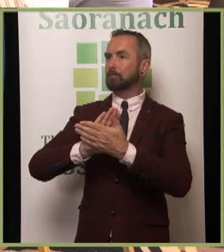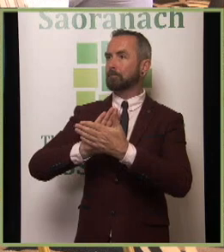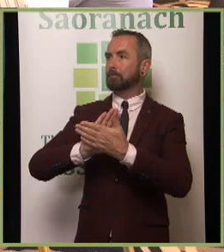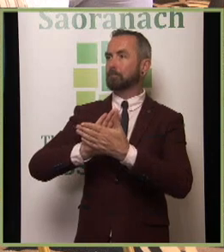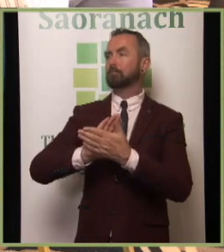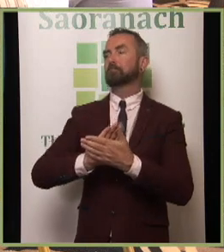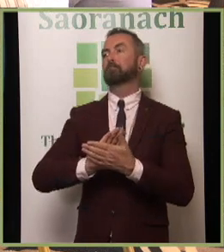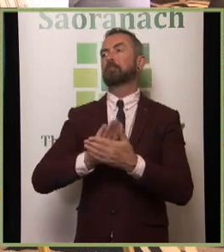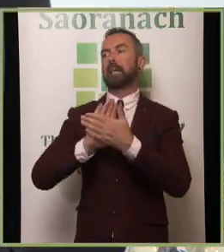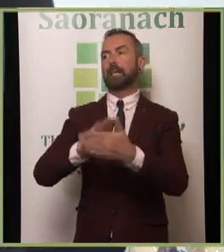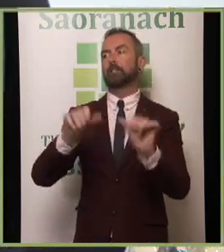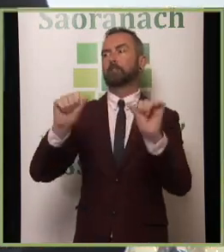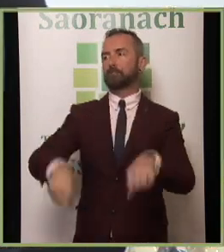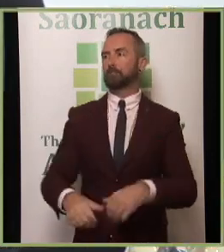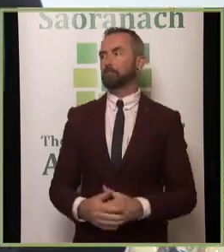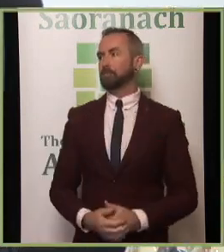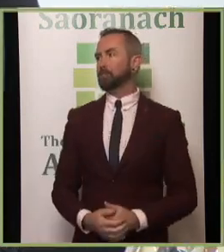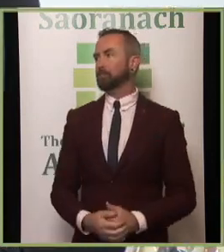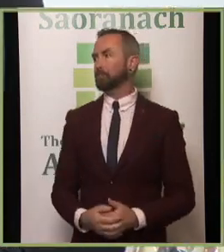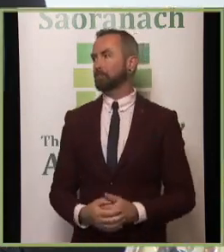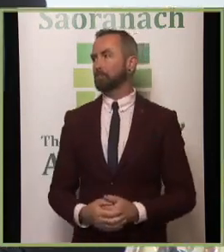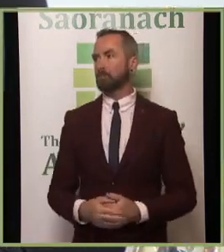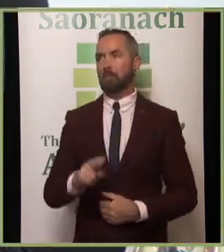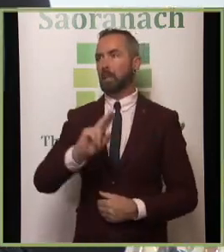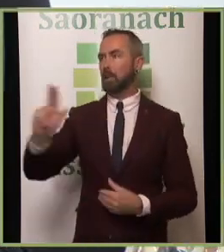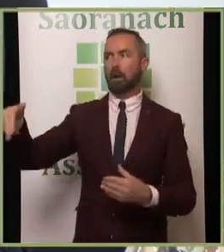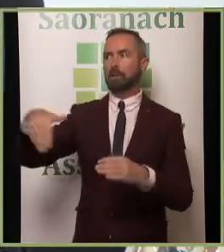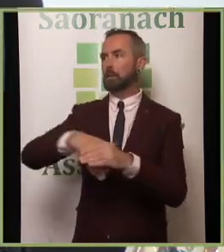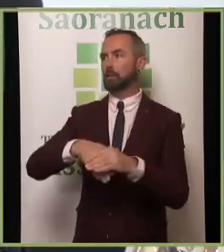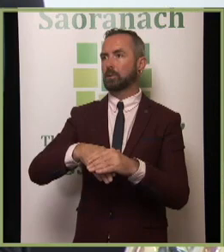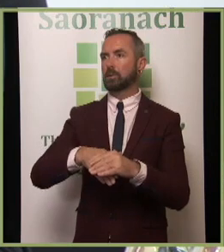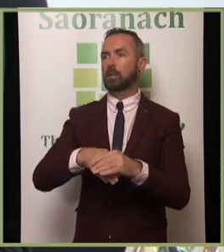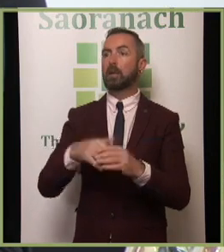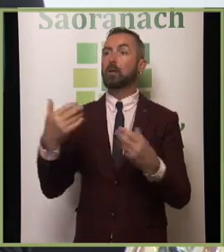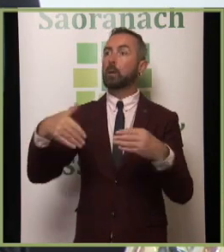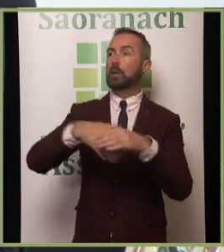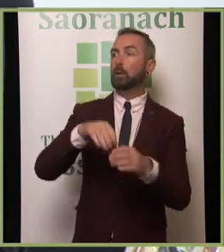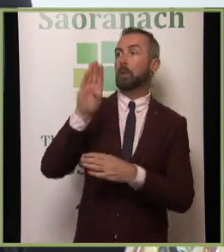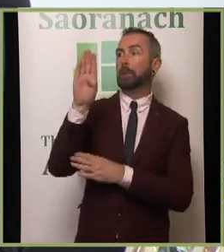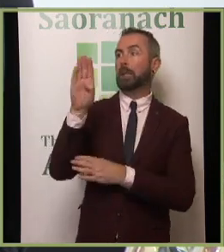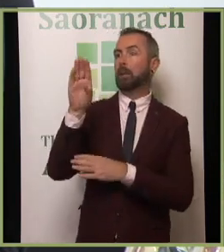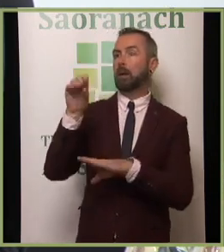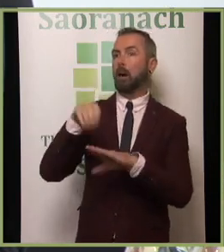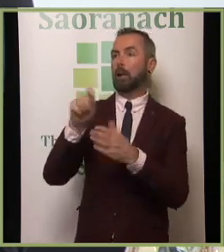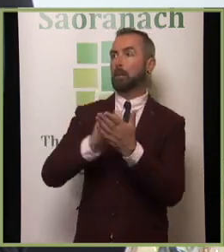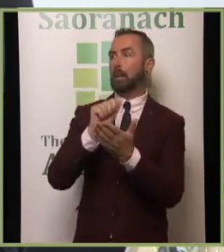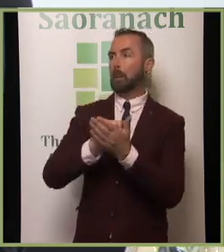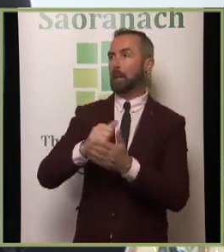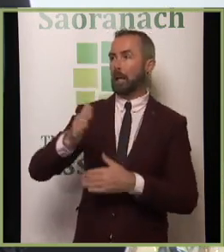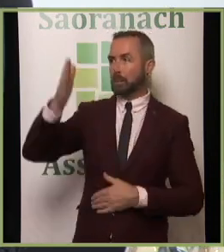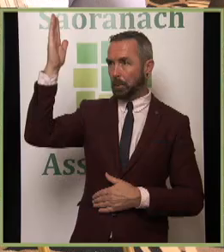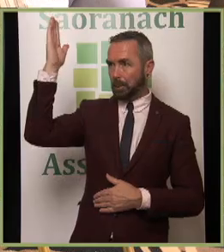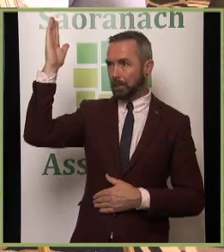Okay. All those, so it's not included. All those in favour of including B on the ballot, please raise your